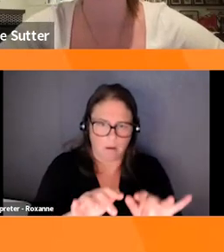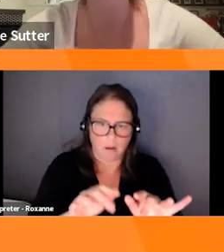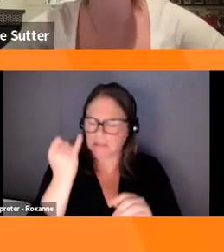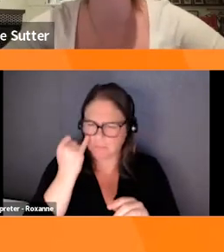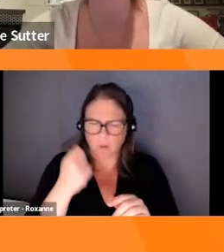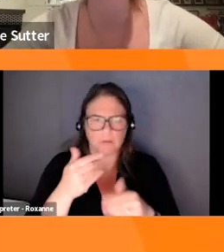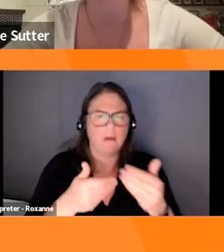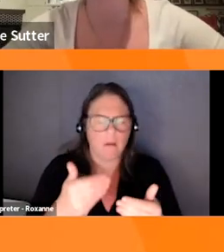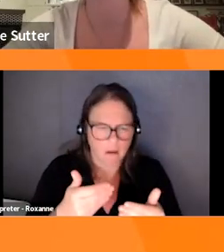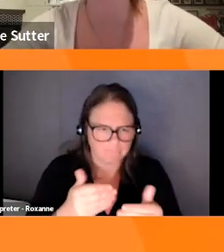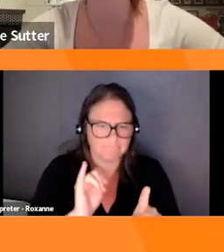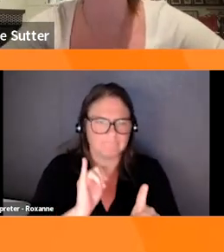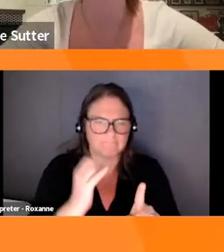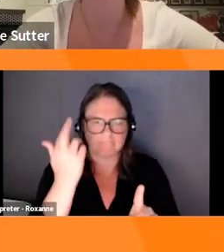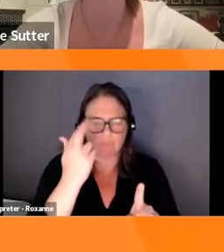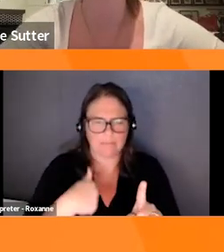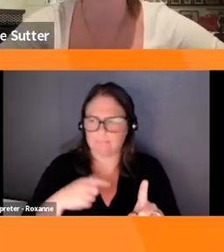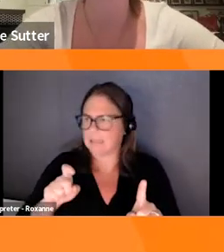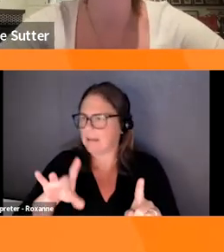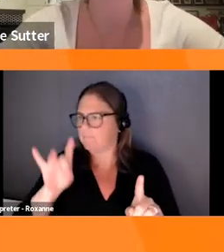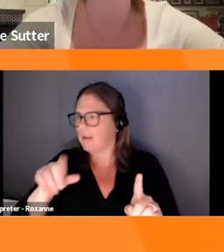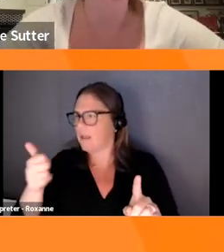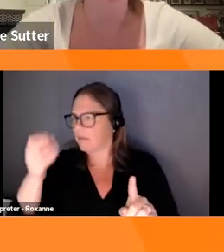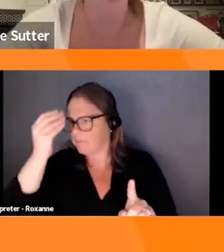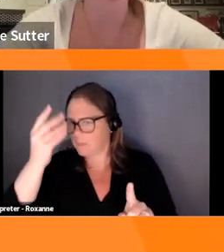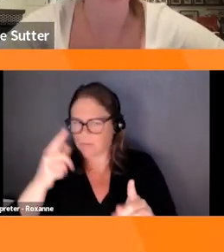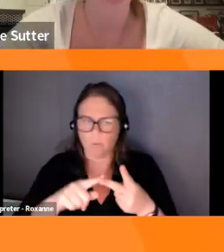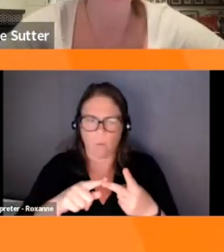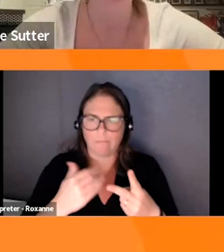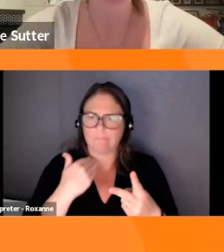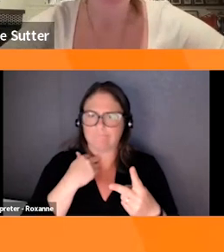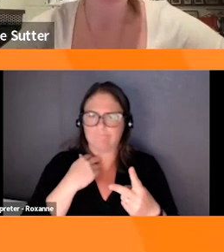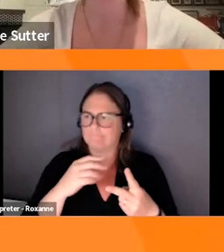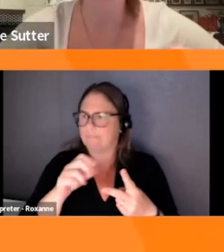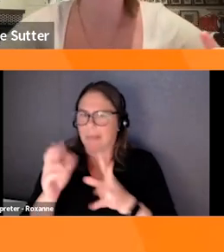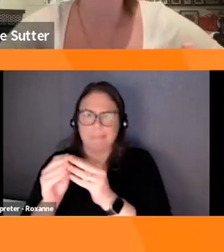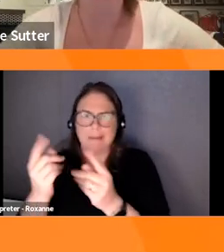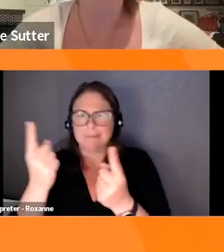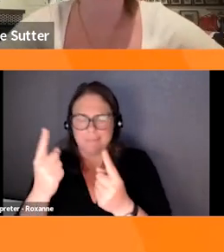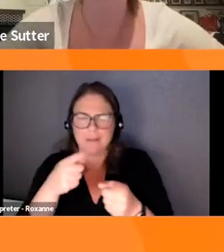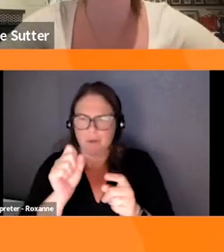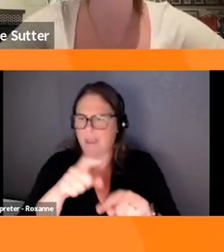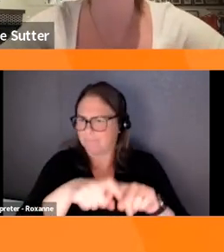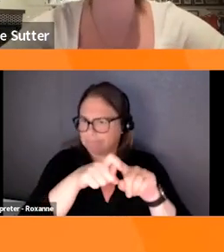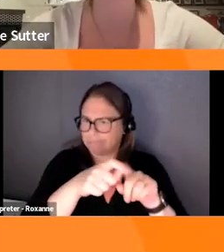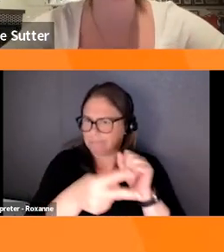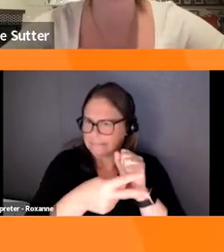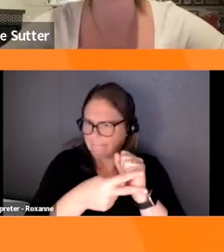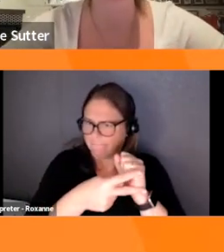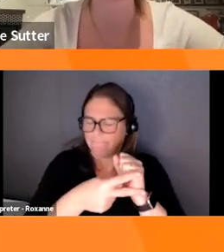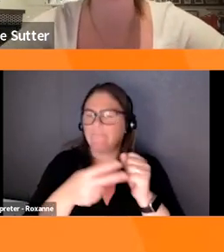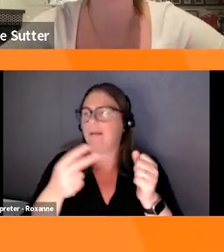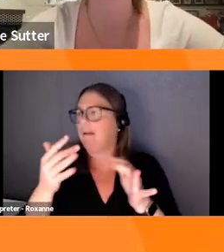only do 15 minutes and then need to step away for a bit. You're more than welcome to do that. Then there's some water